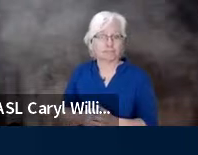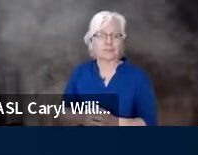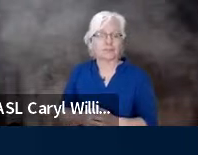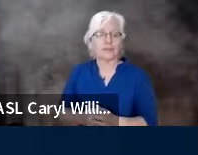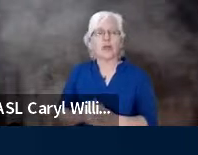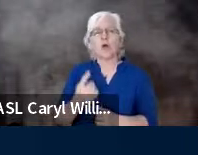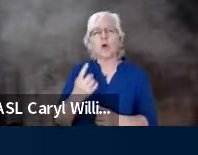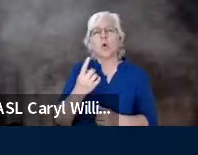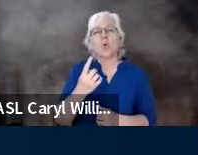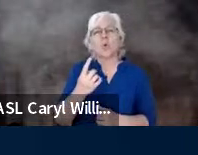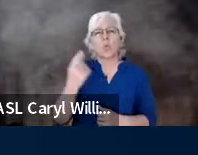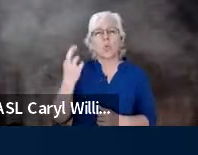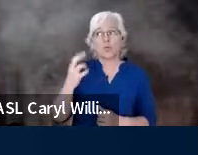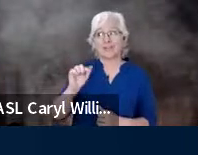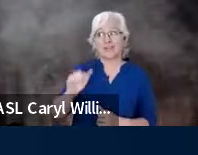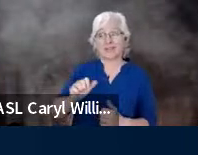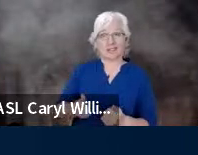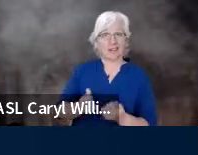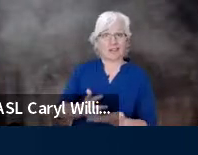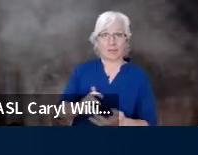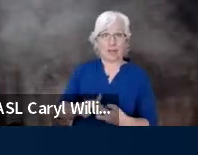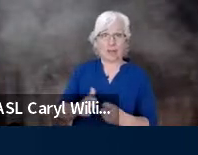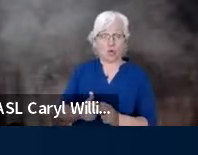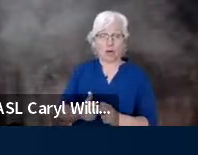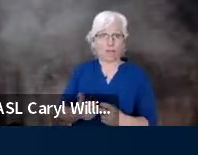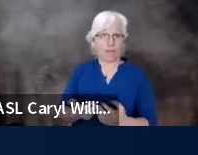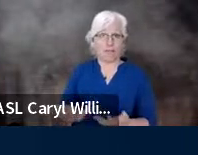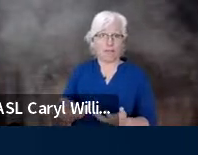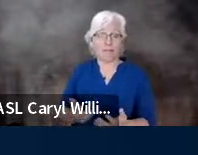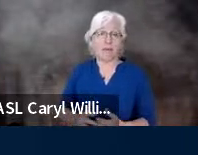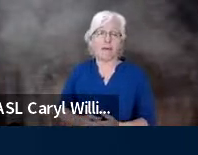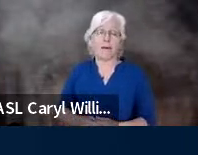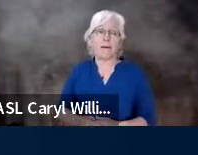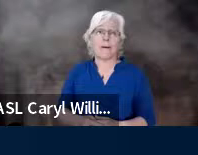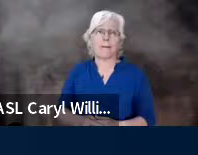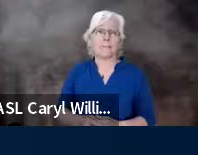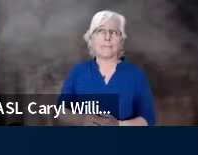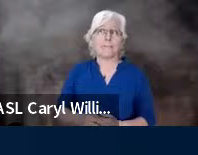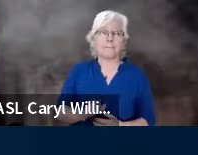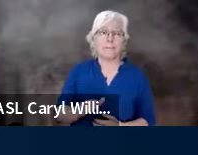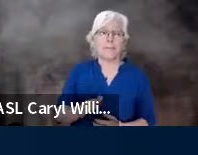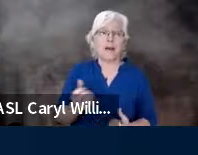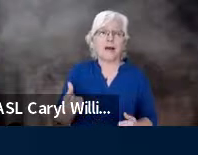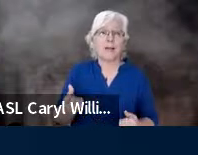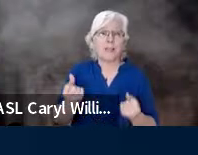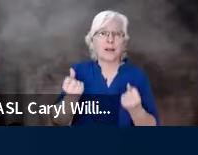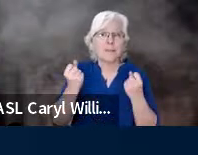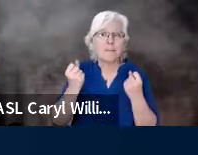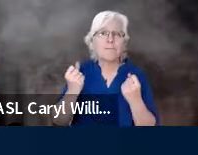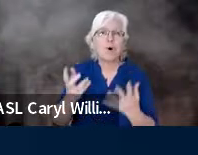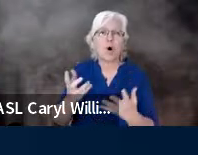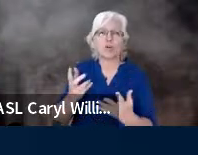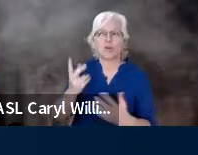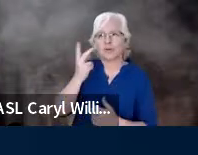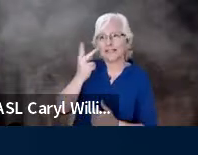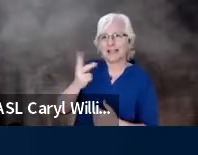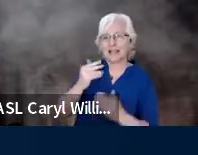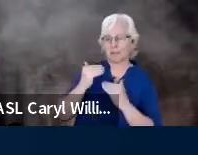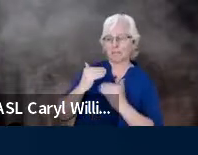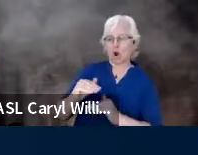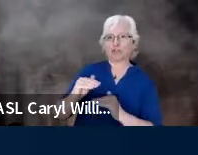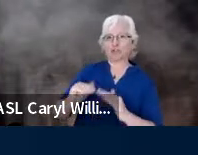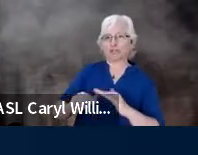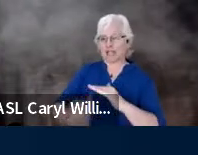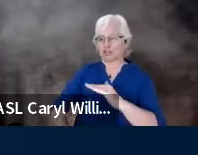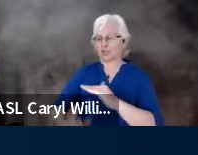can be a problem is because of multiple marginalization, right? So, and again, I'll take a step back, but